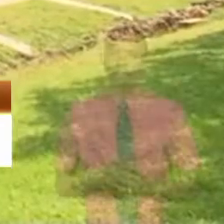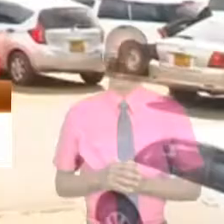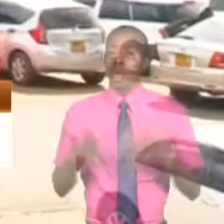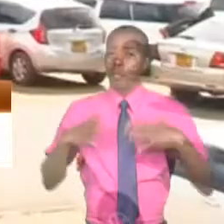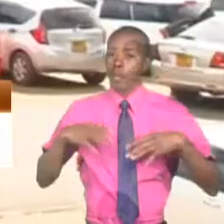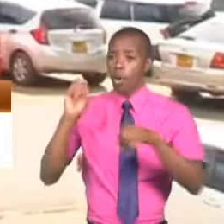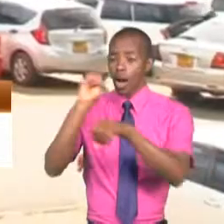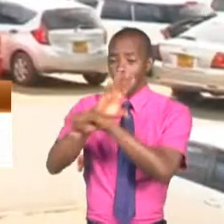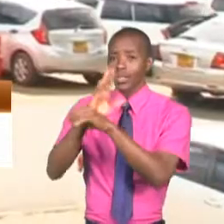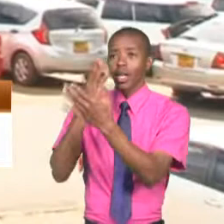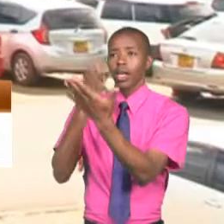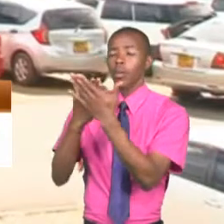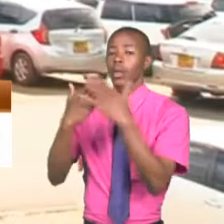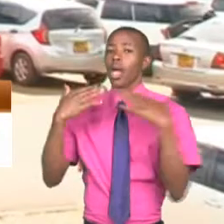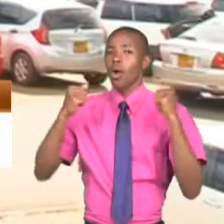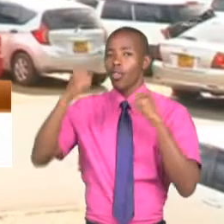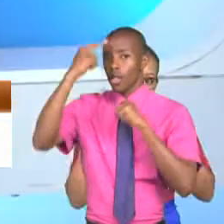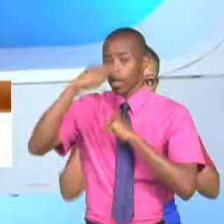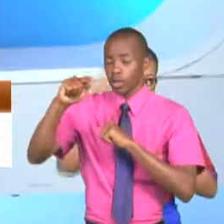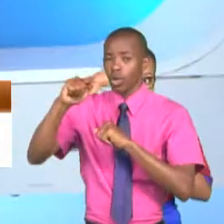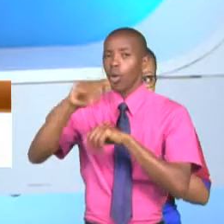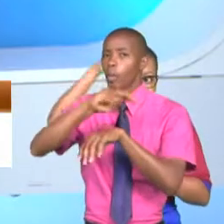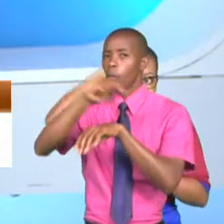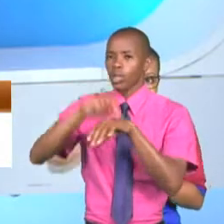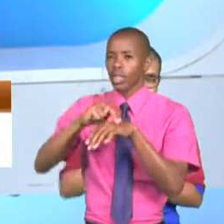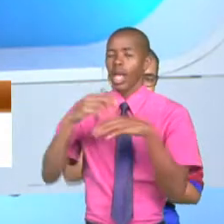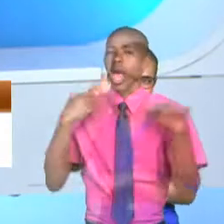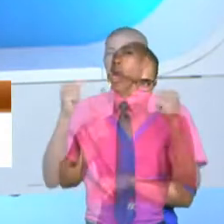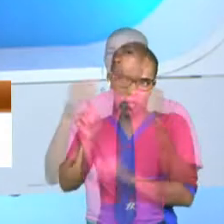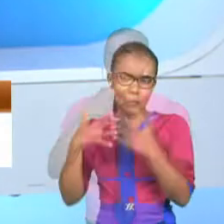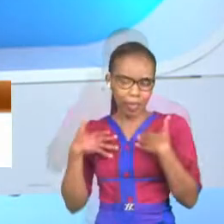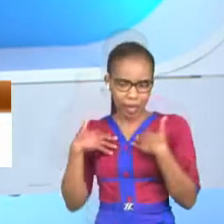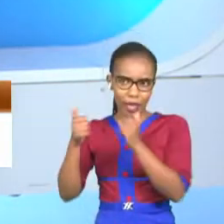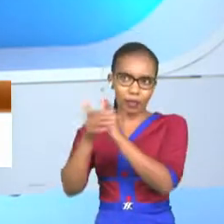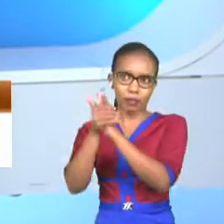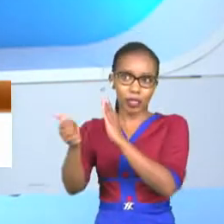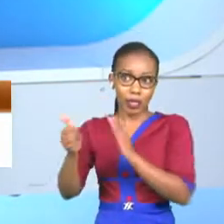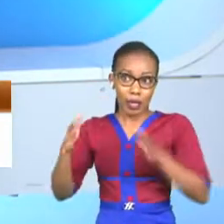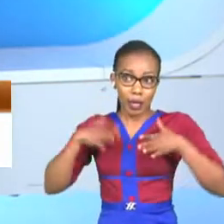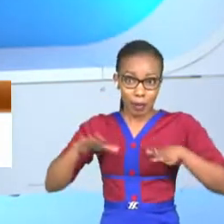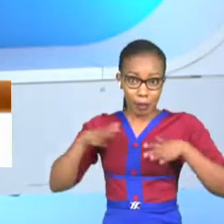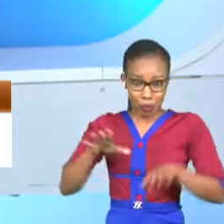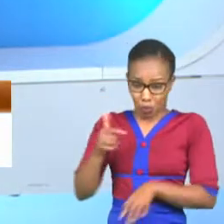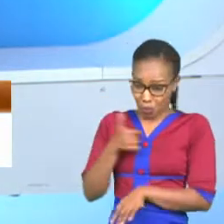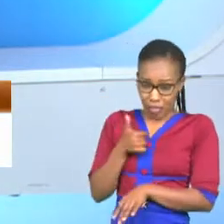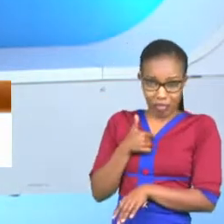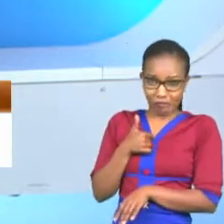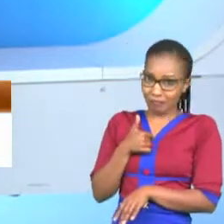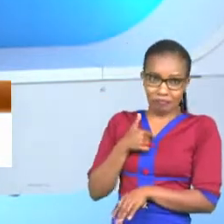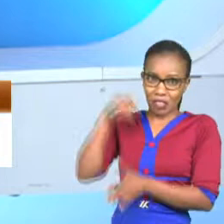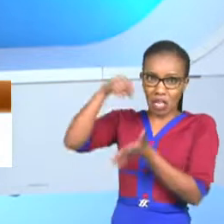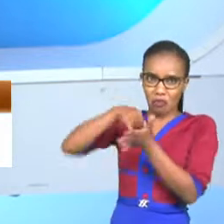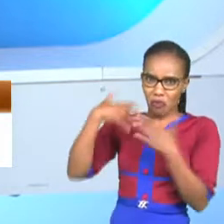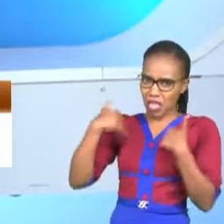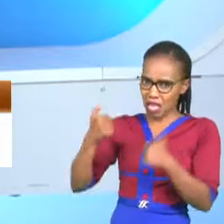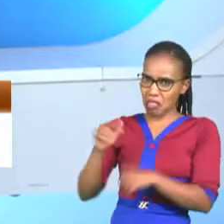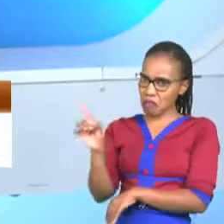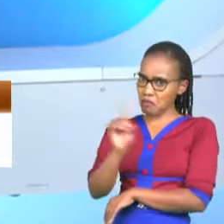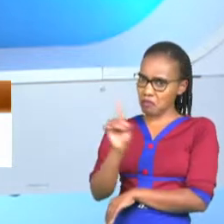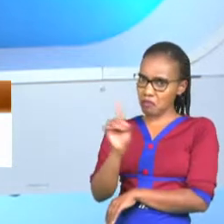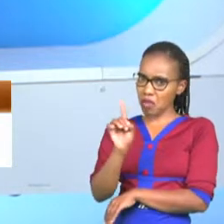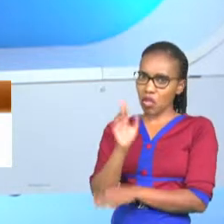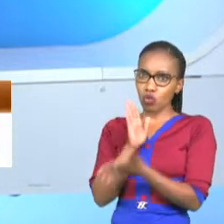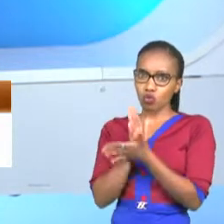and recommend on national health policy should be health experts. People like me have no business being involved. It's a very technical